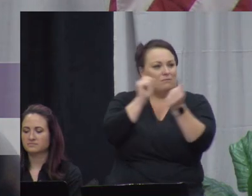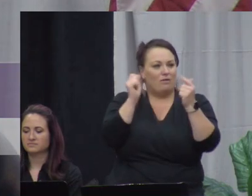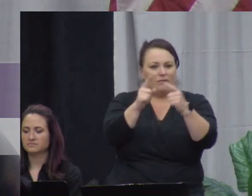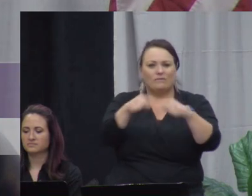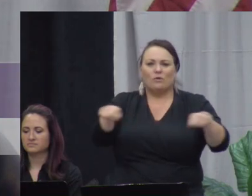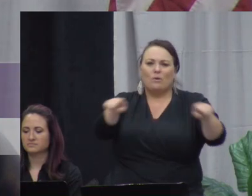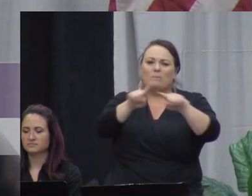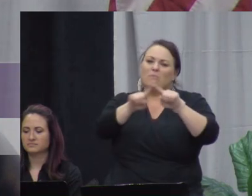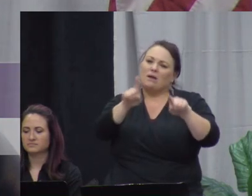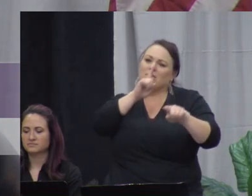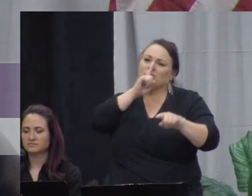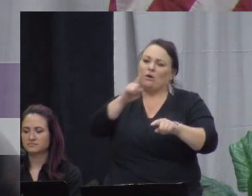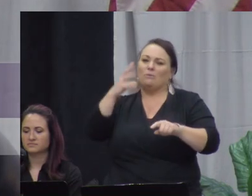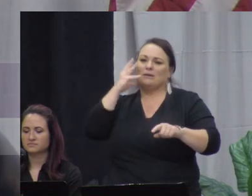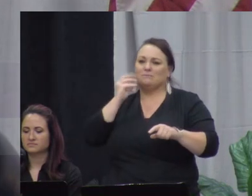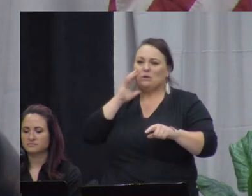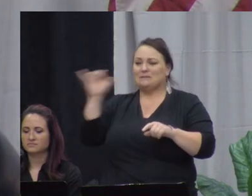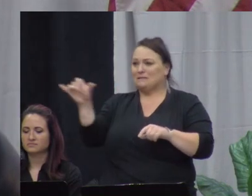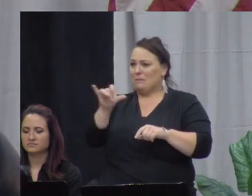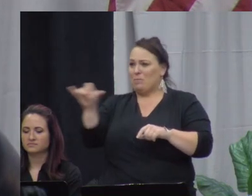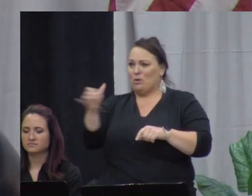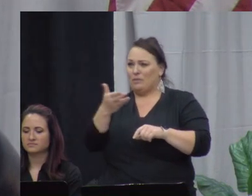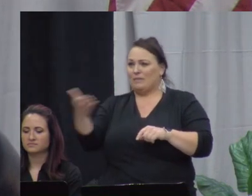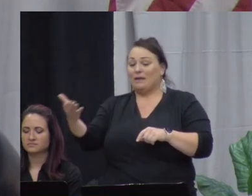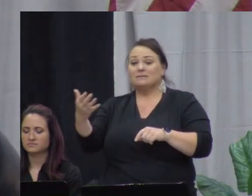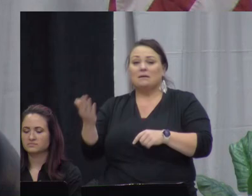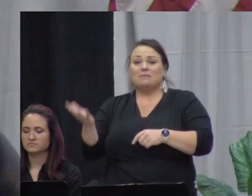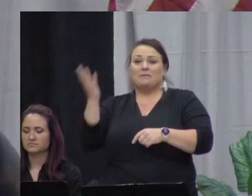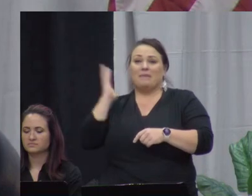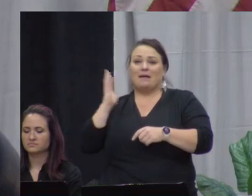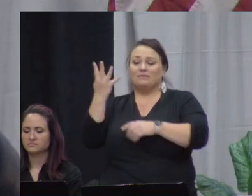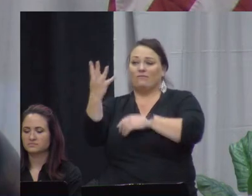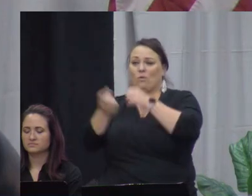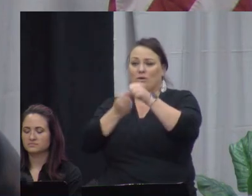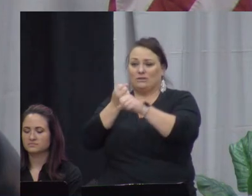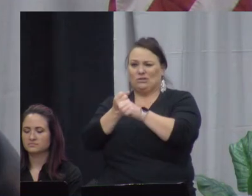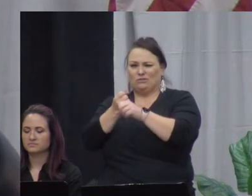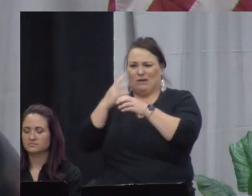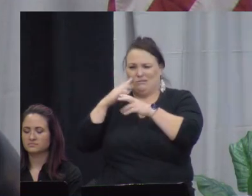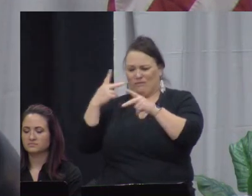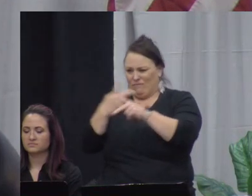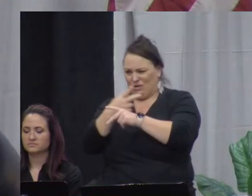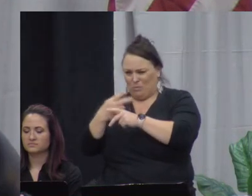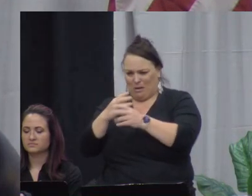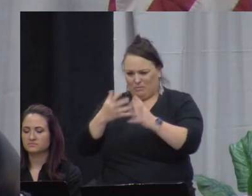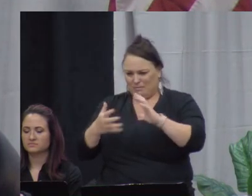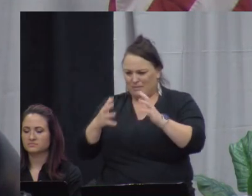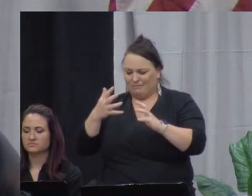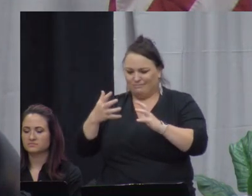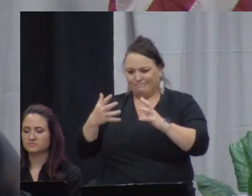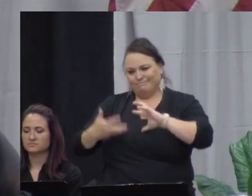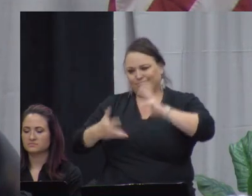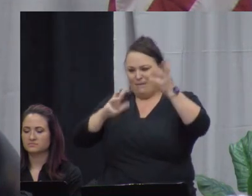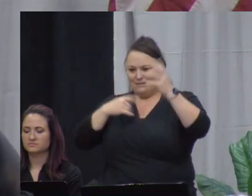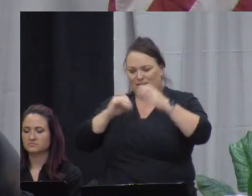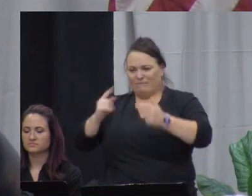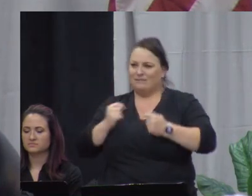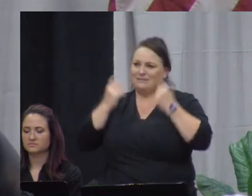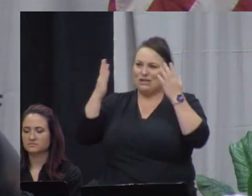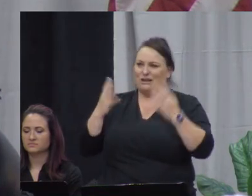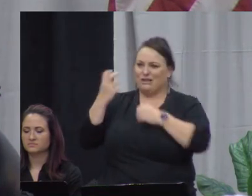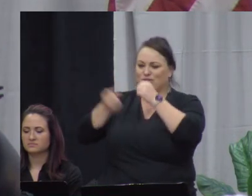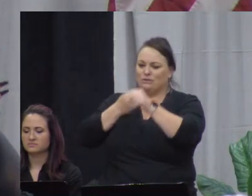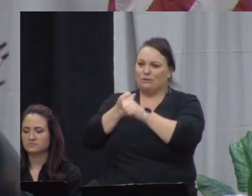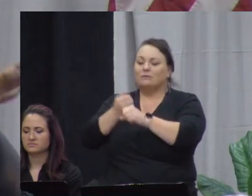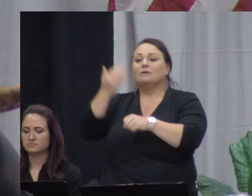similar experiences. We've spent the past 4 years trying to navigate the mess that is being a teenager. Now, I